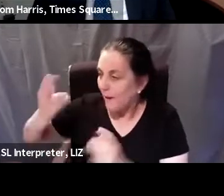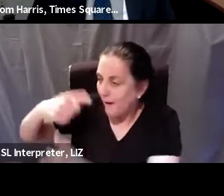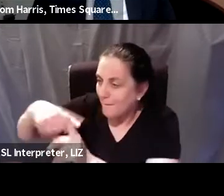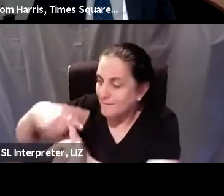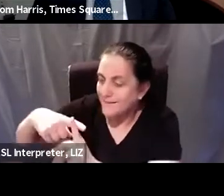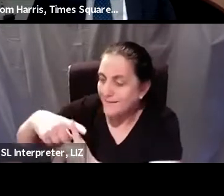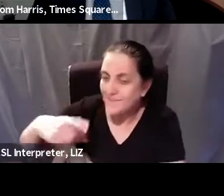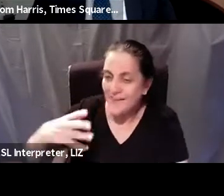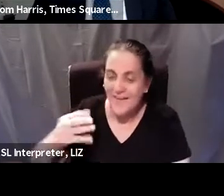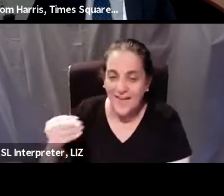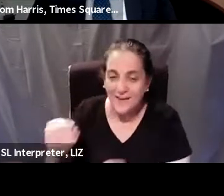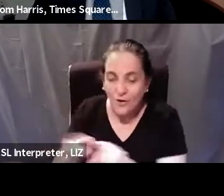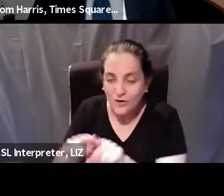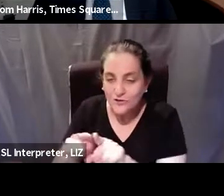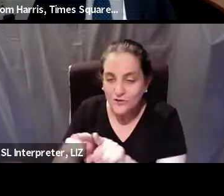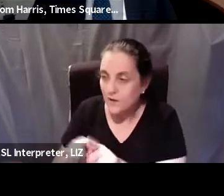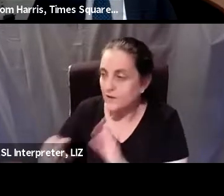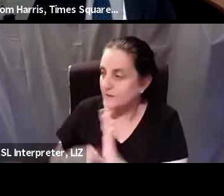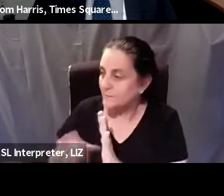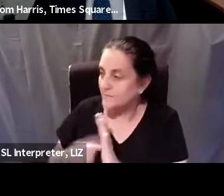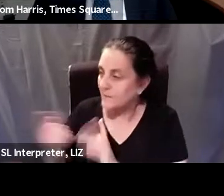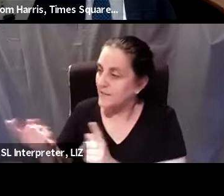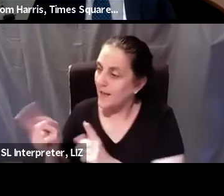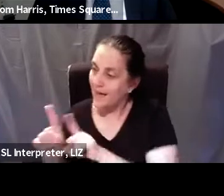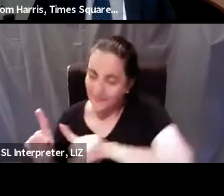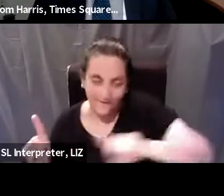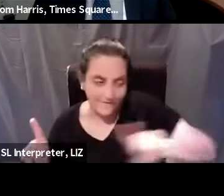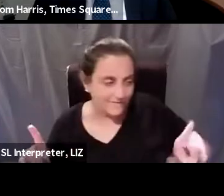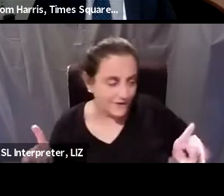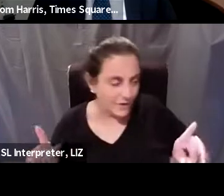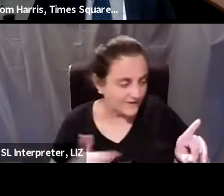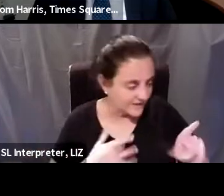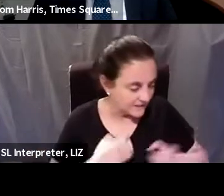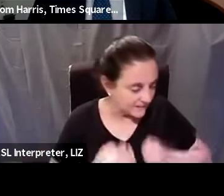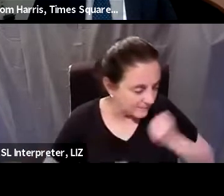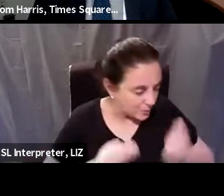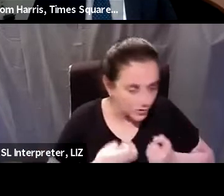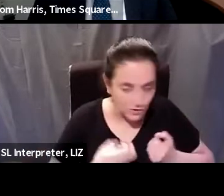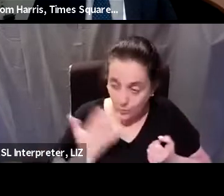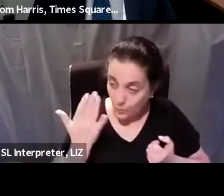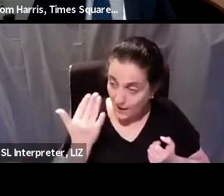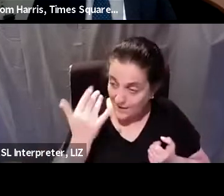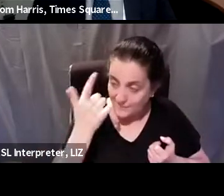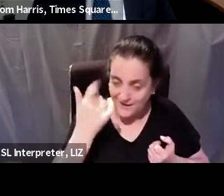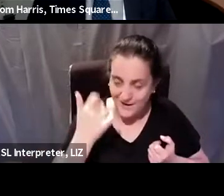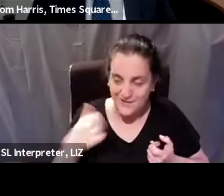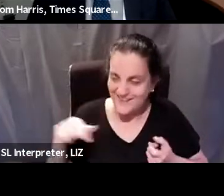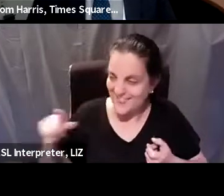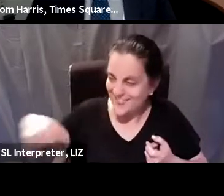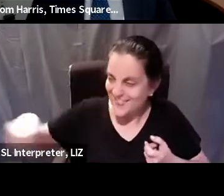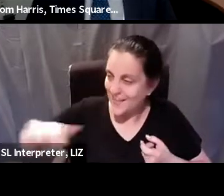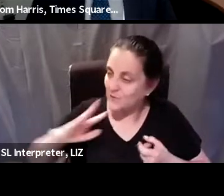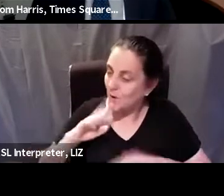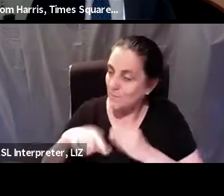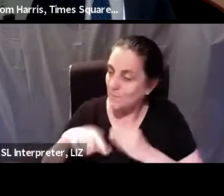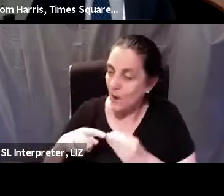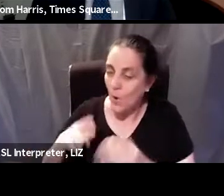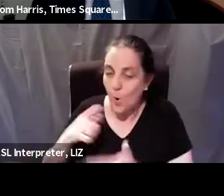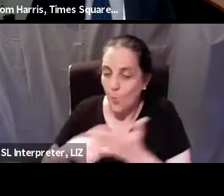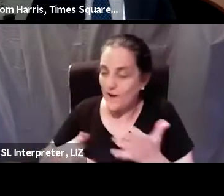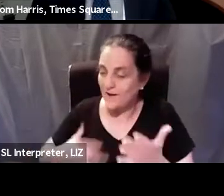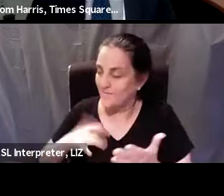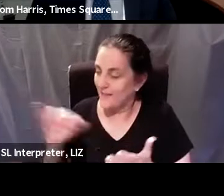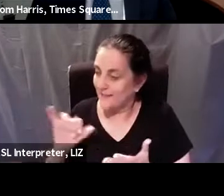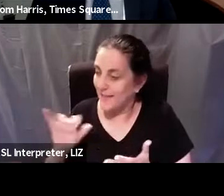sometimes I walk away kind of like, you know, emotional, because they talk about what it felt like